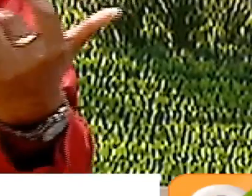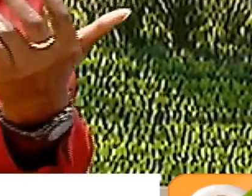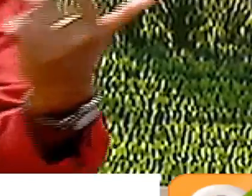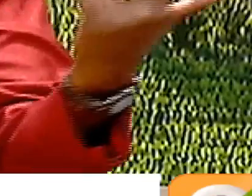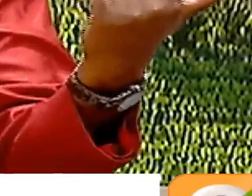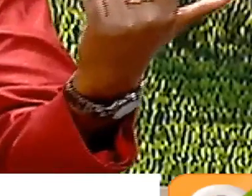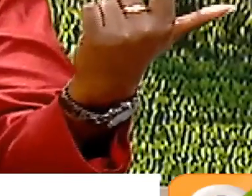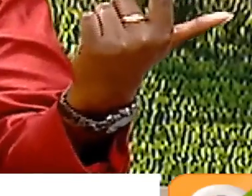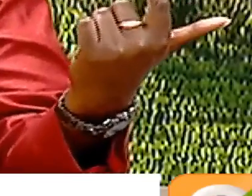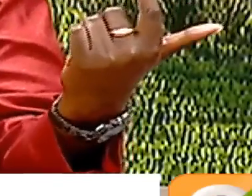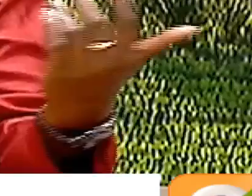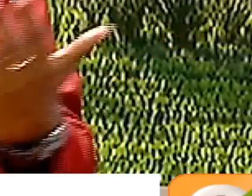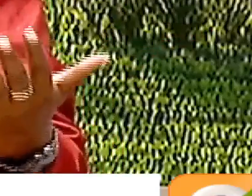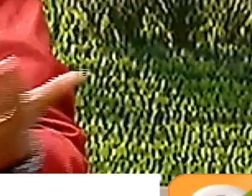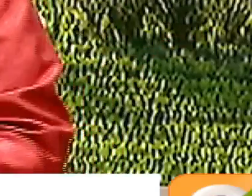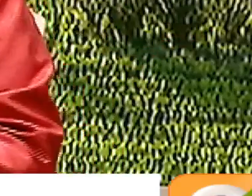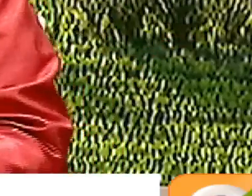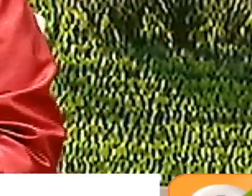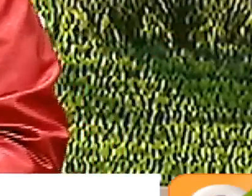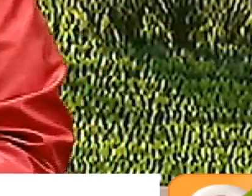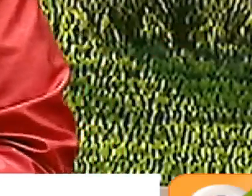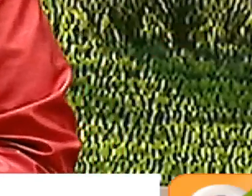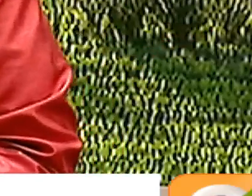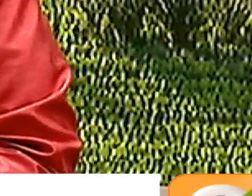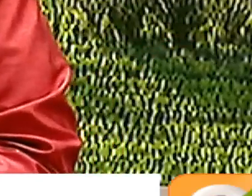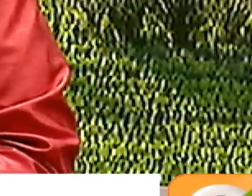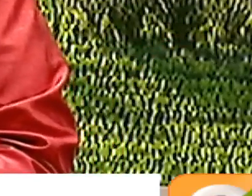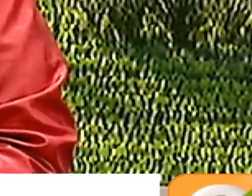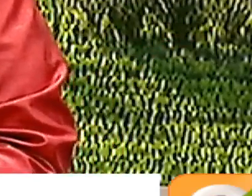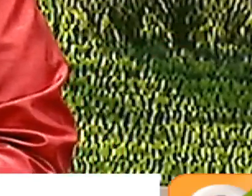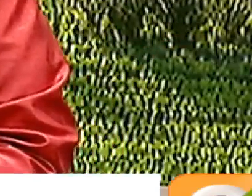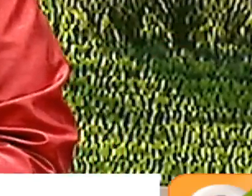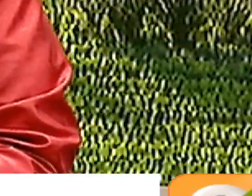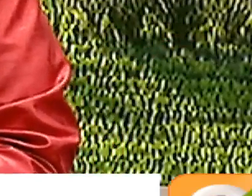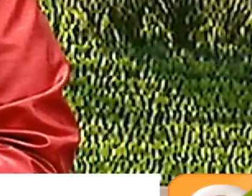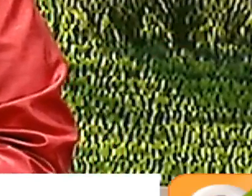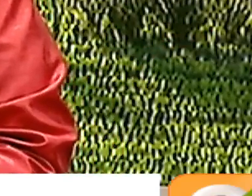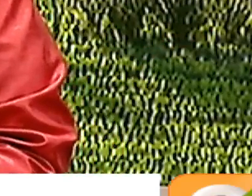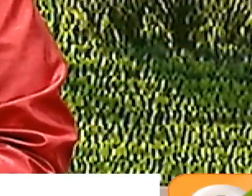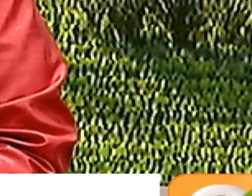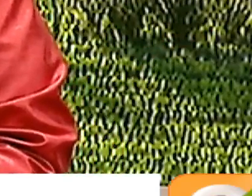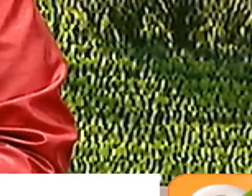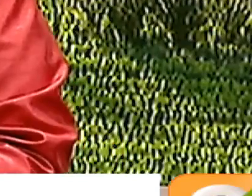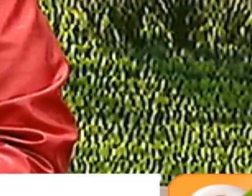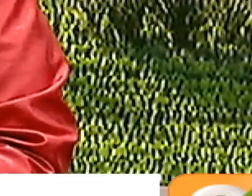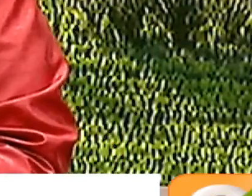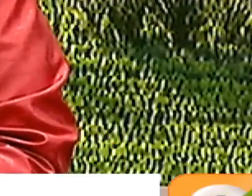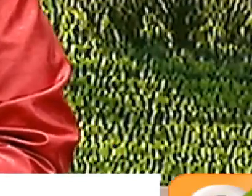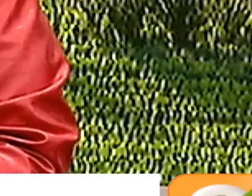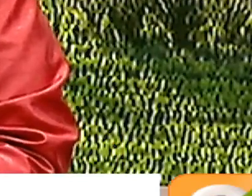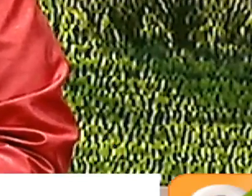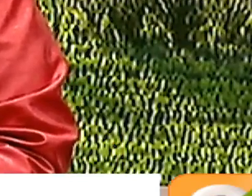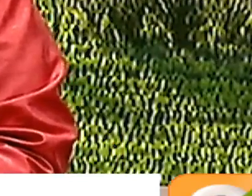we had a meeting with I think valuers. So we keep engaging all these professionals and talking to them about the system. We hold